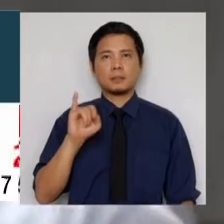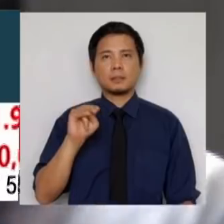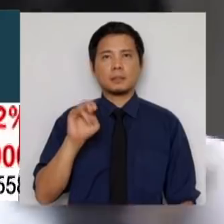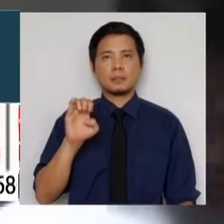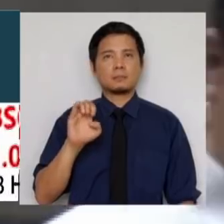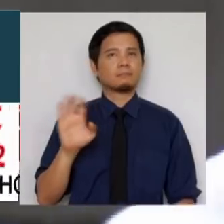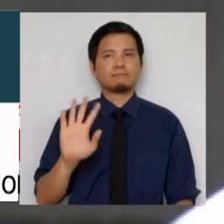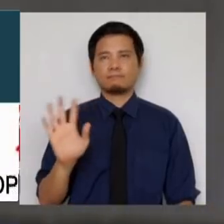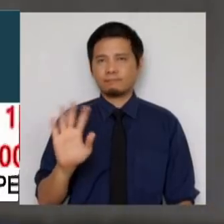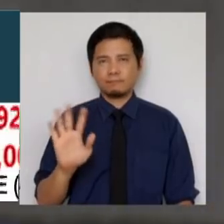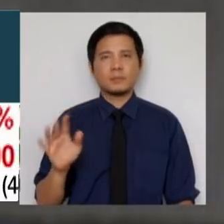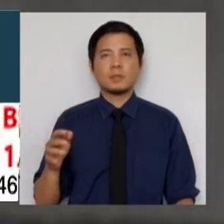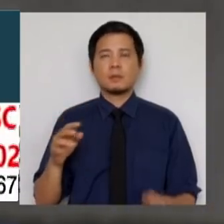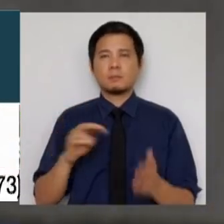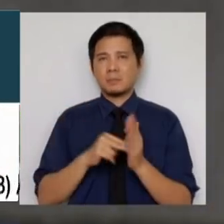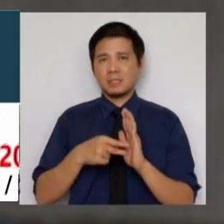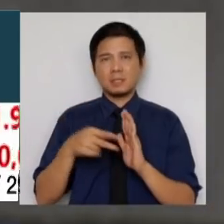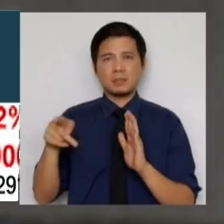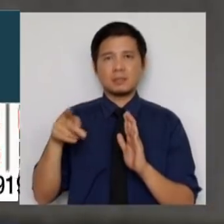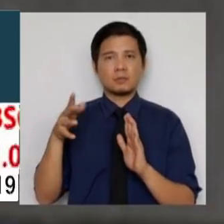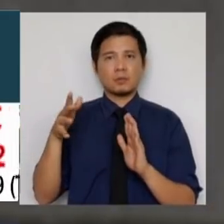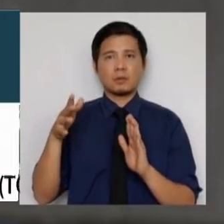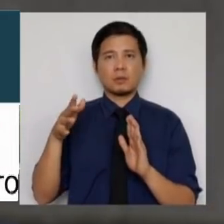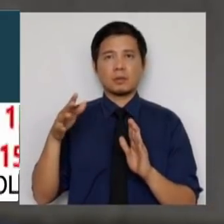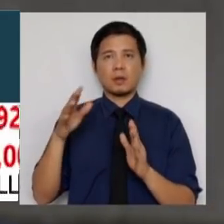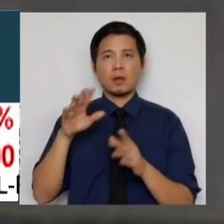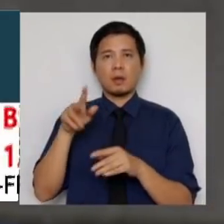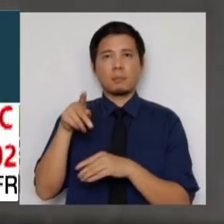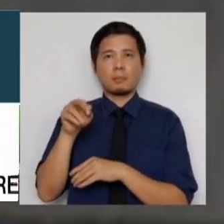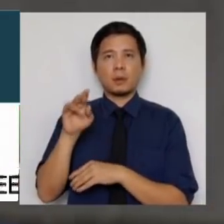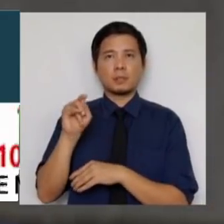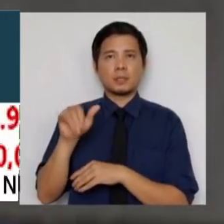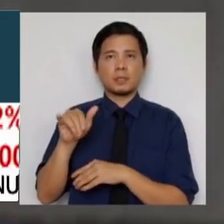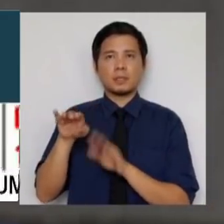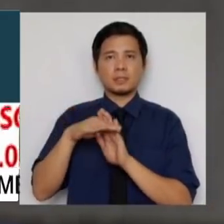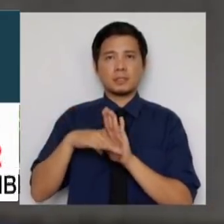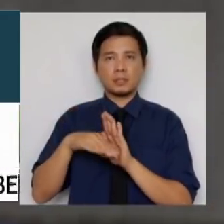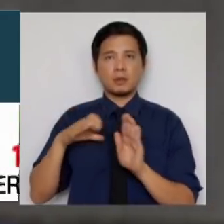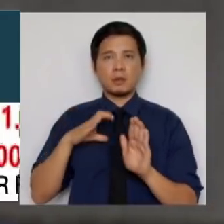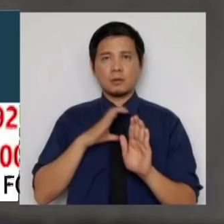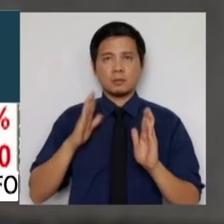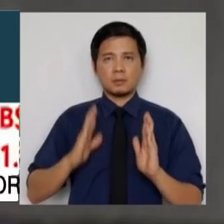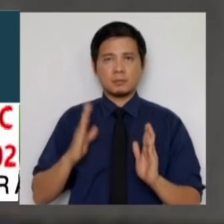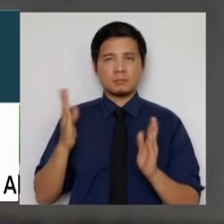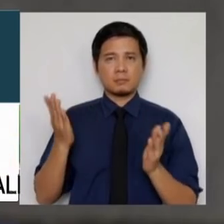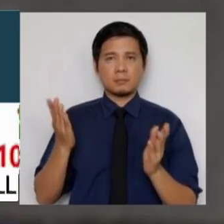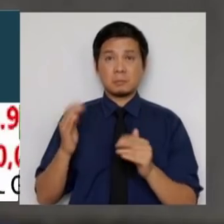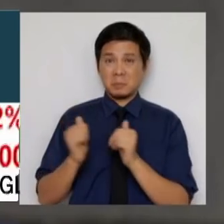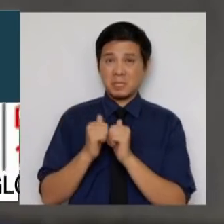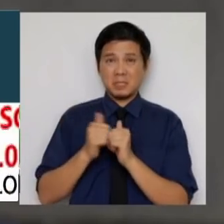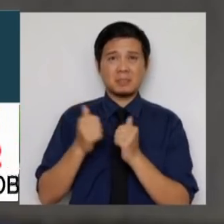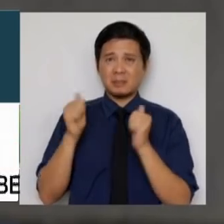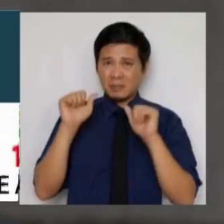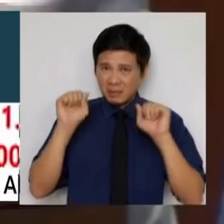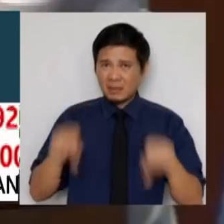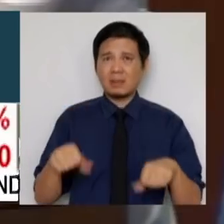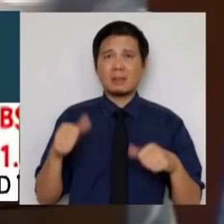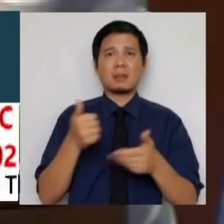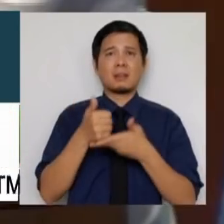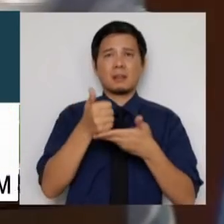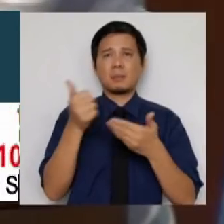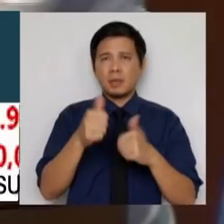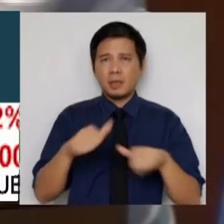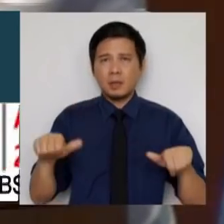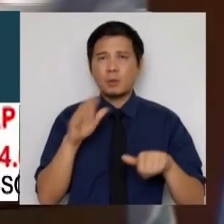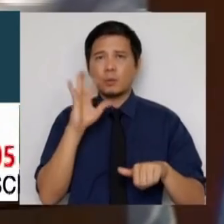because he's a party-less congressman. So I'm assuming he actually should be helping everyone if he believes that it is a drug that will